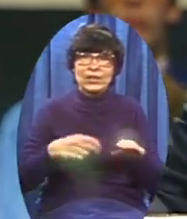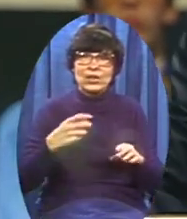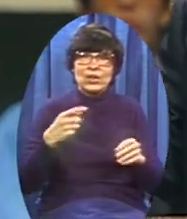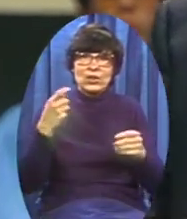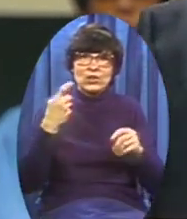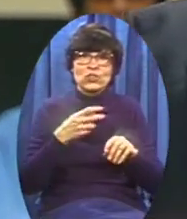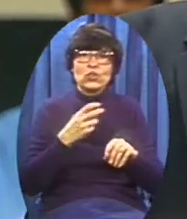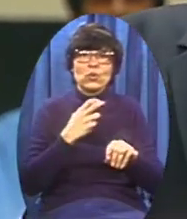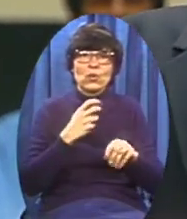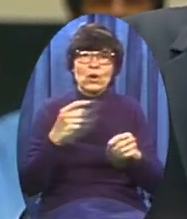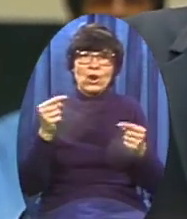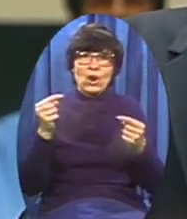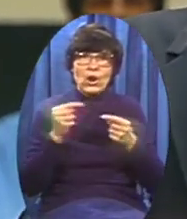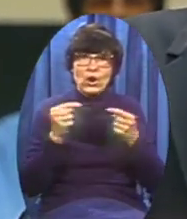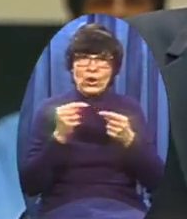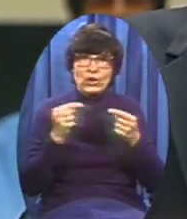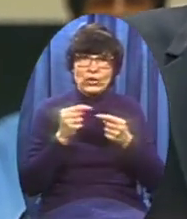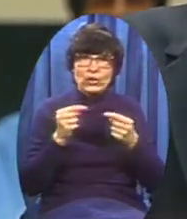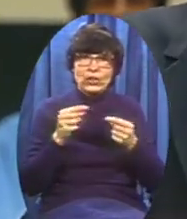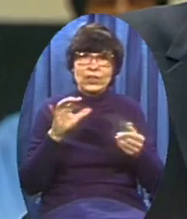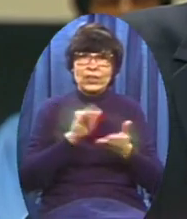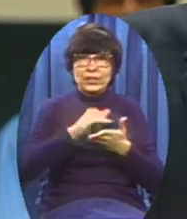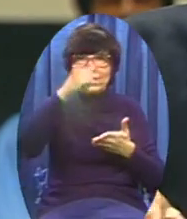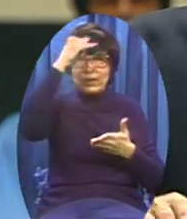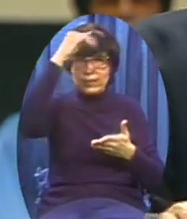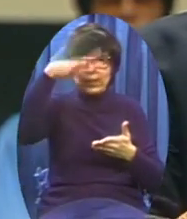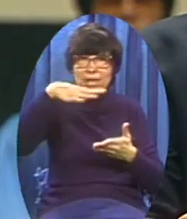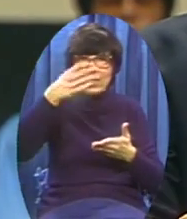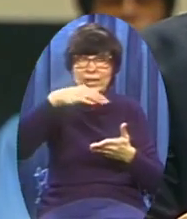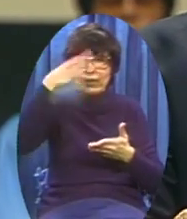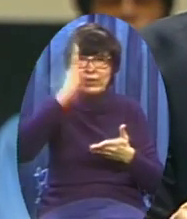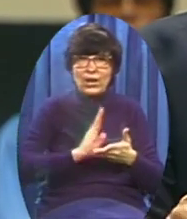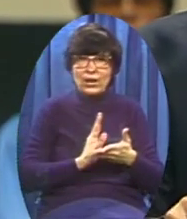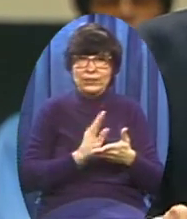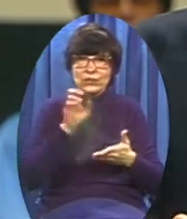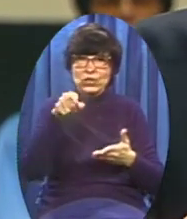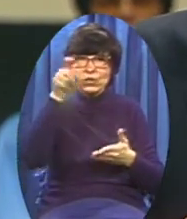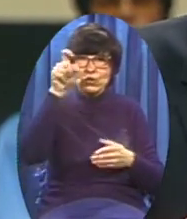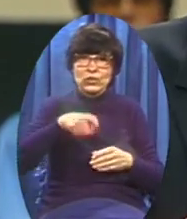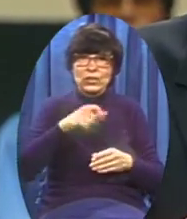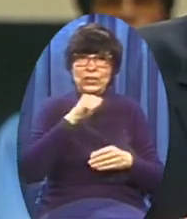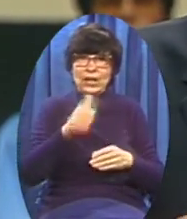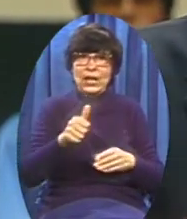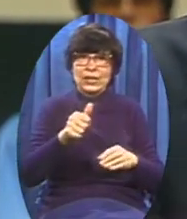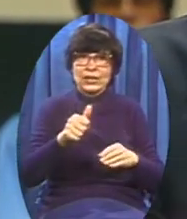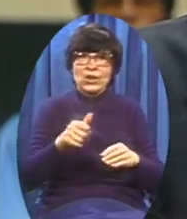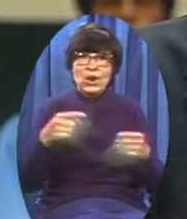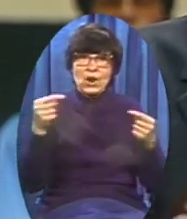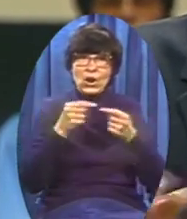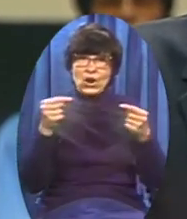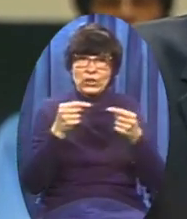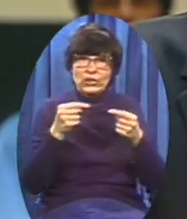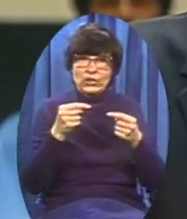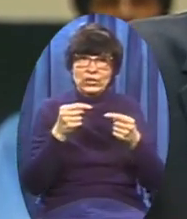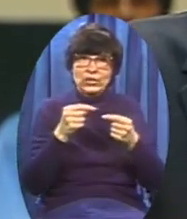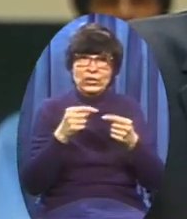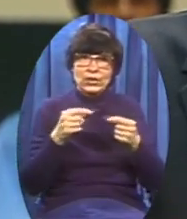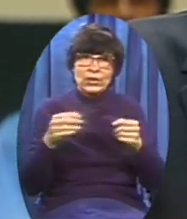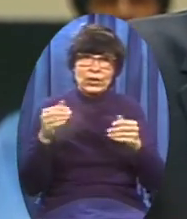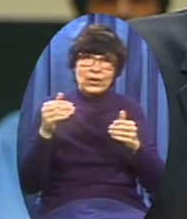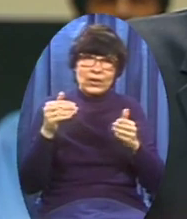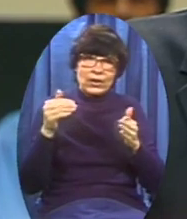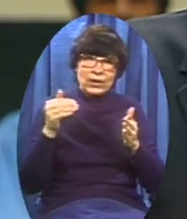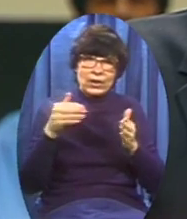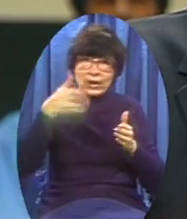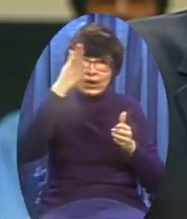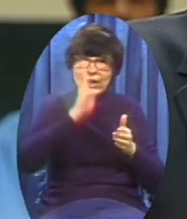not touch God's anointed. Then I believe that we are closer to death